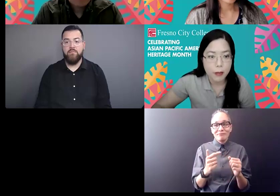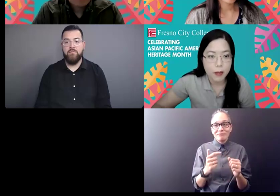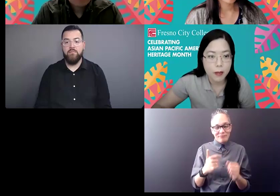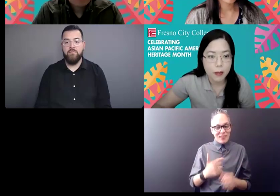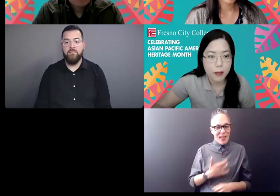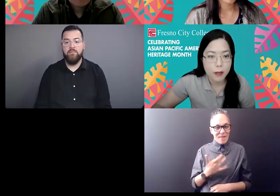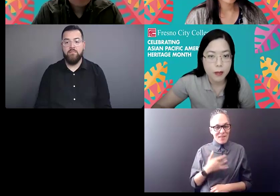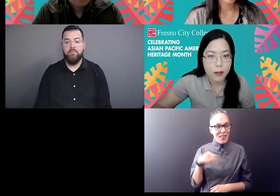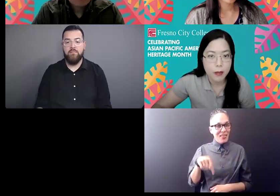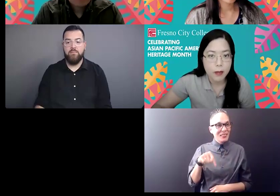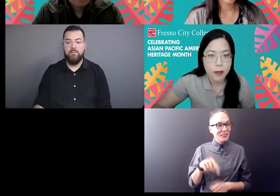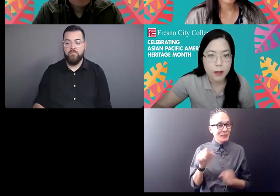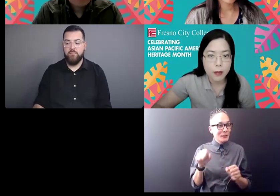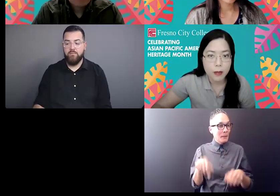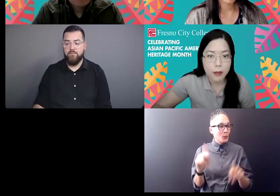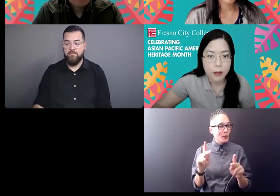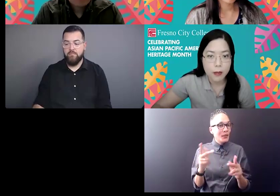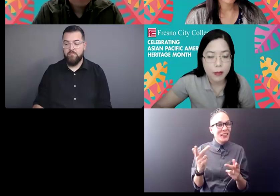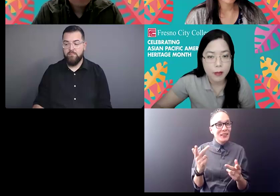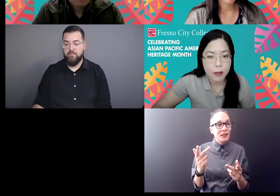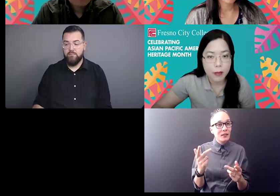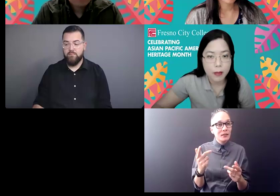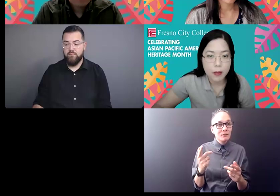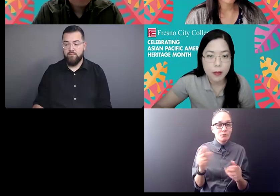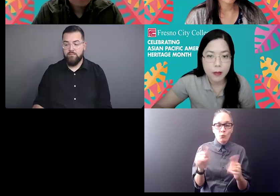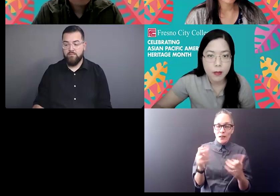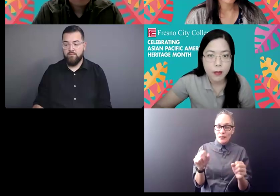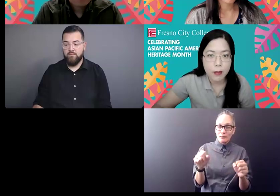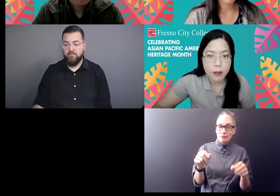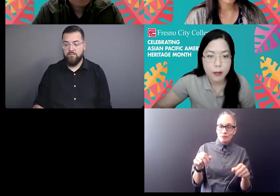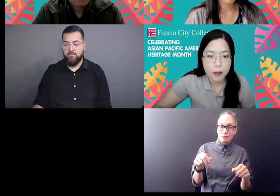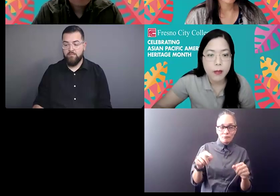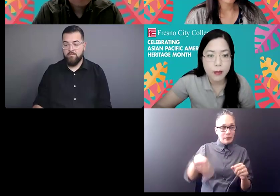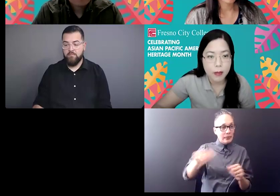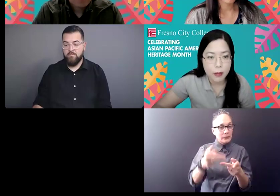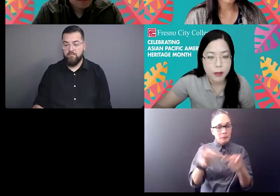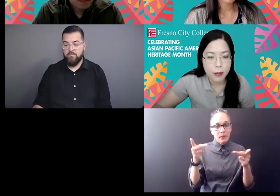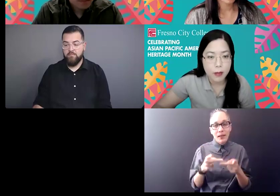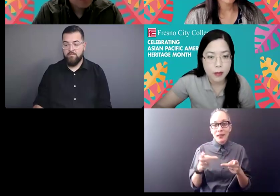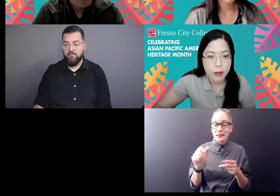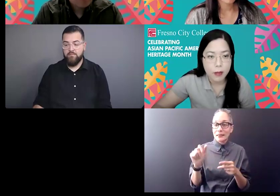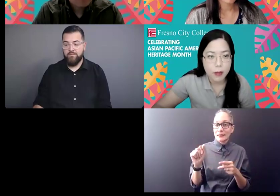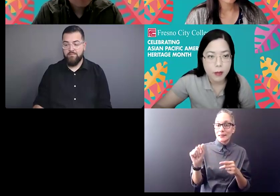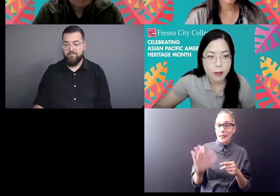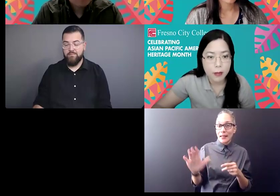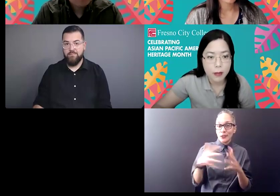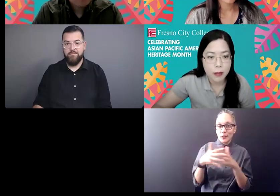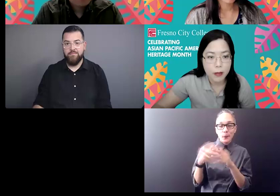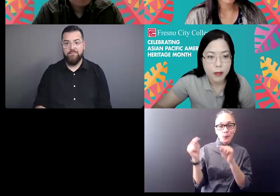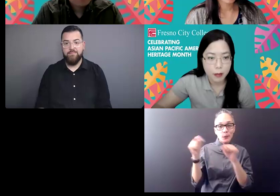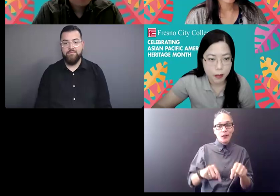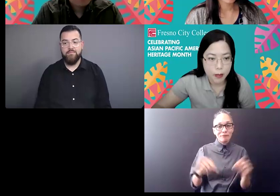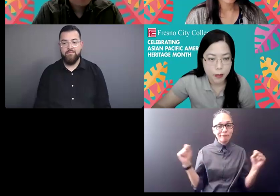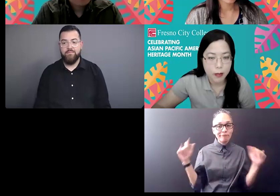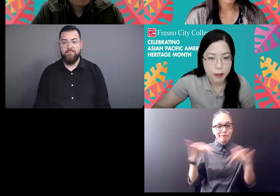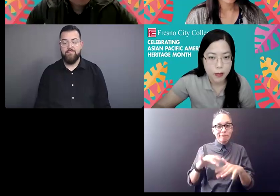think having this opportunity, having a space for us as Asian Americans to come in and share our experiences, we